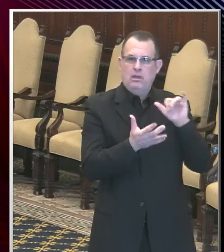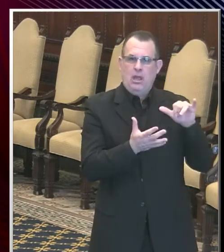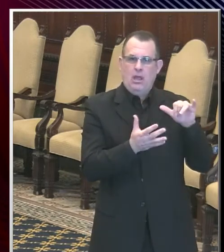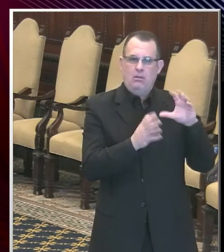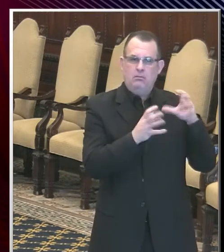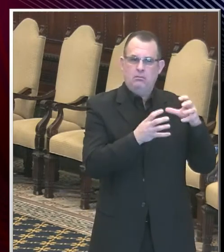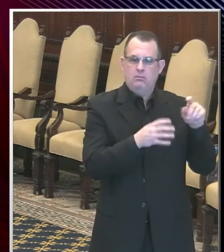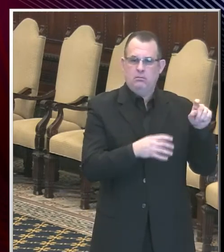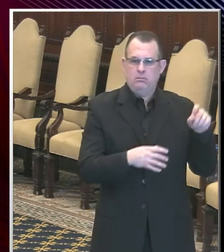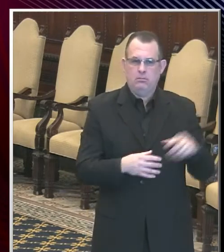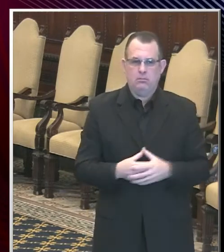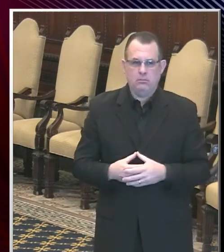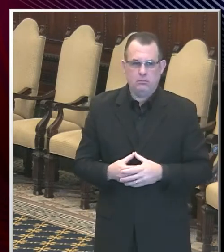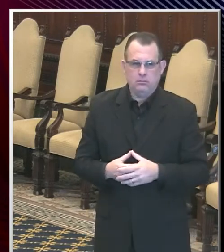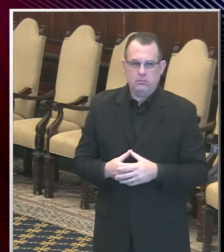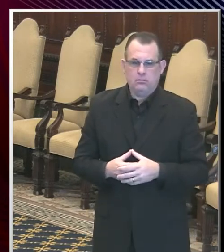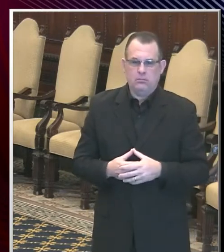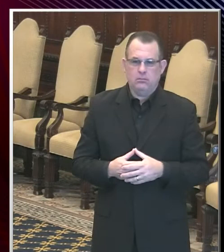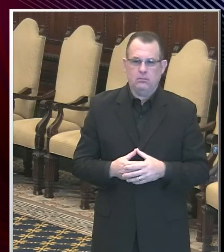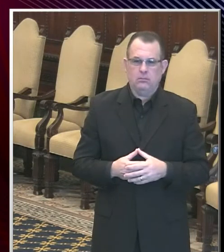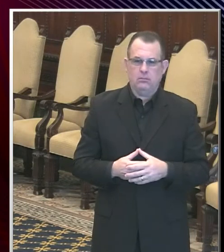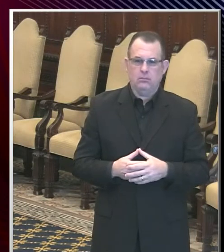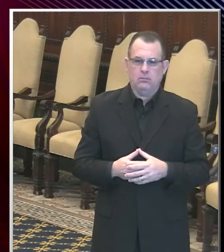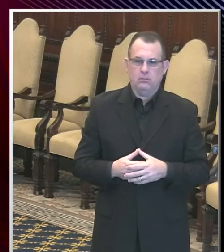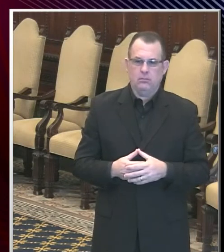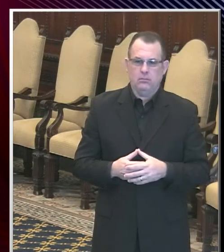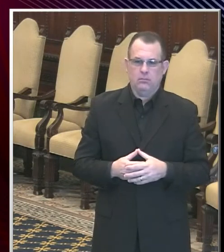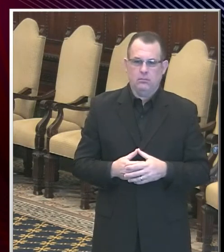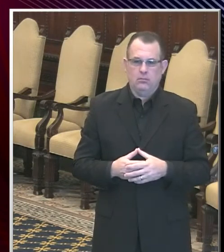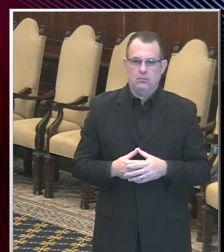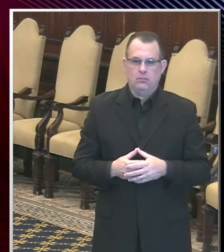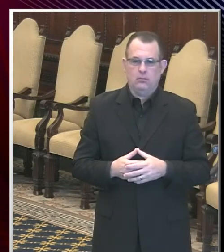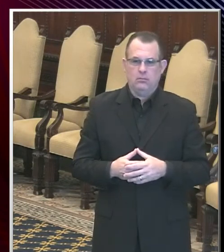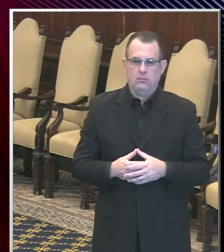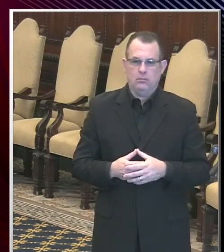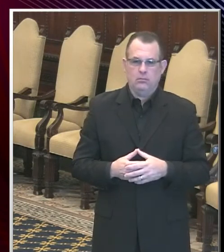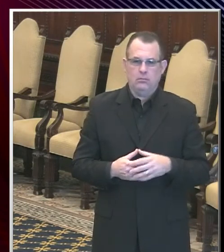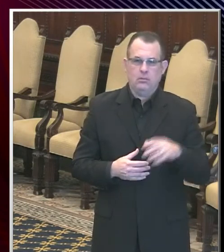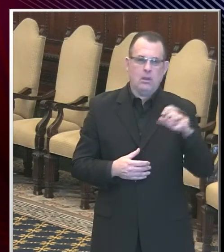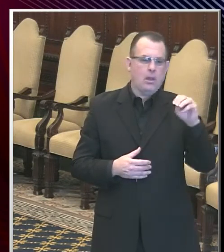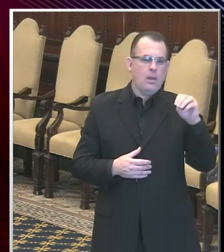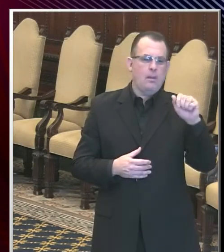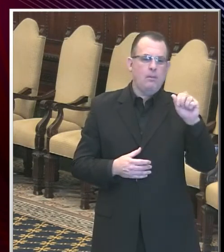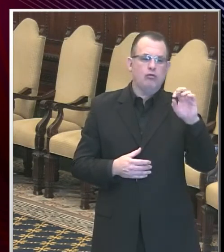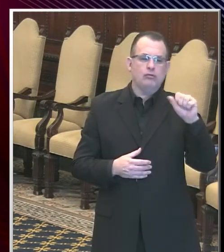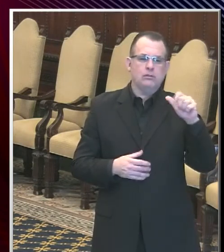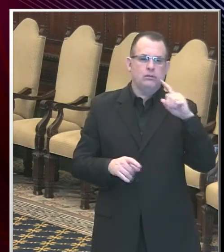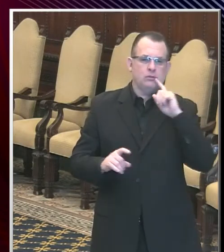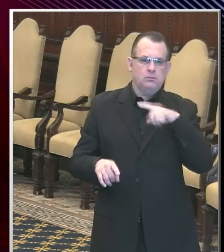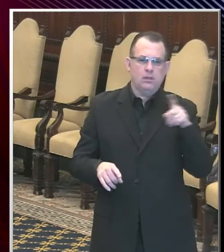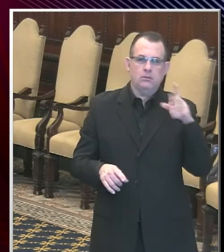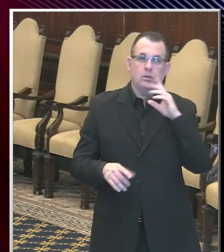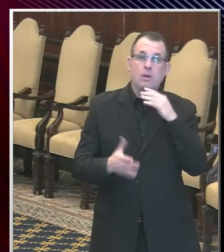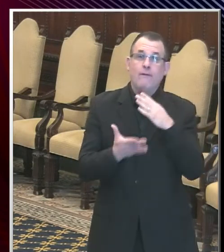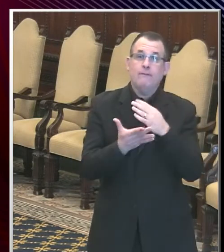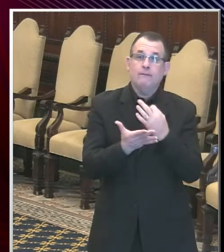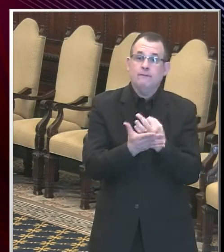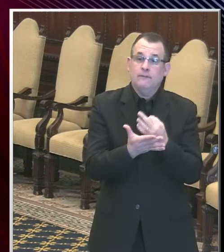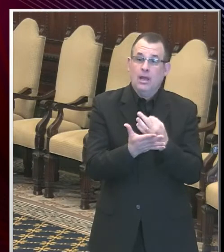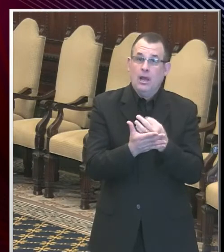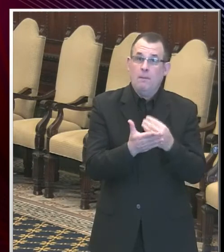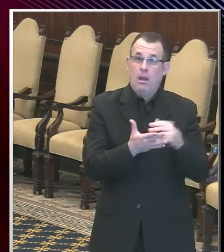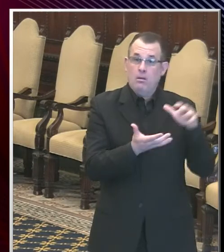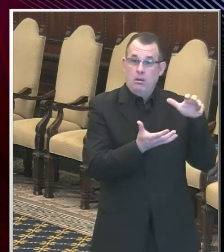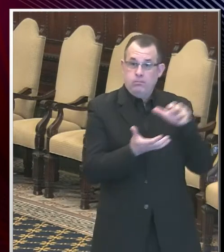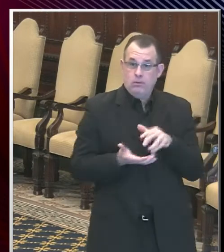Marisa? So we're looking at, there's a funding stream called ESG that supports homeless services for